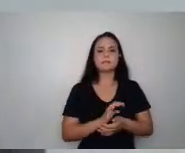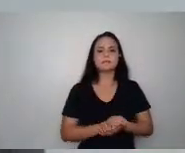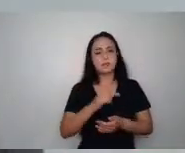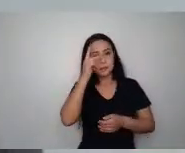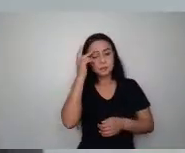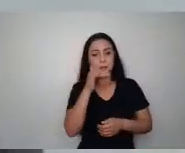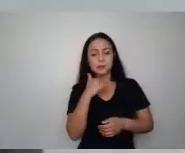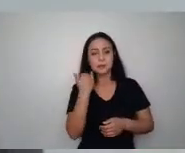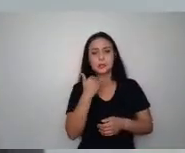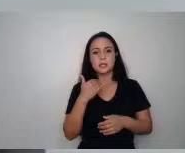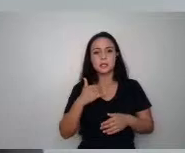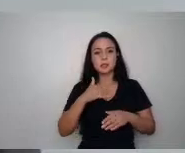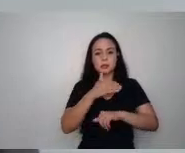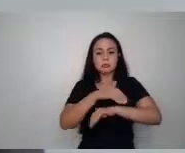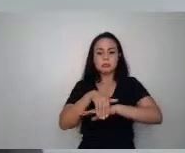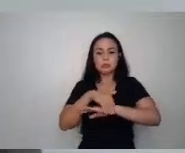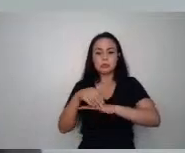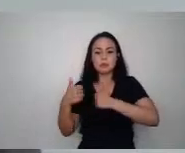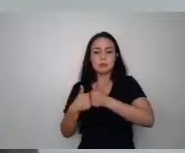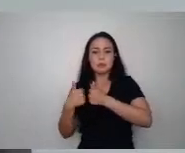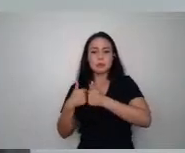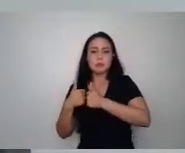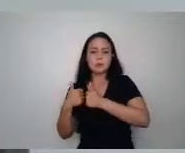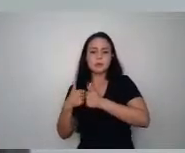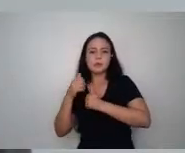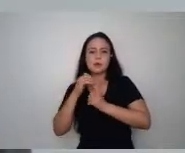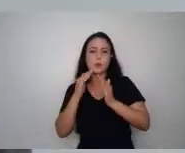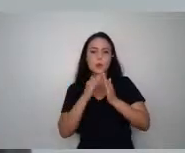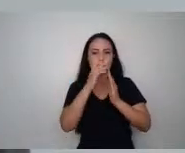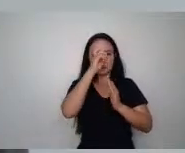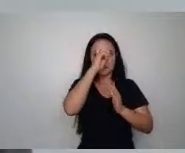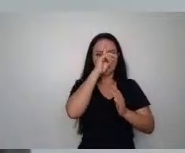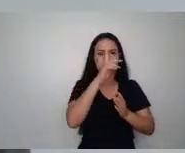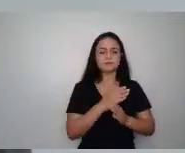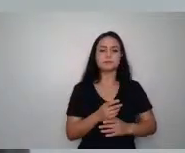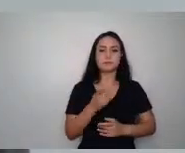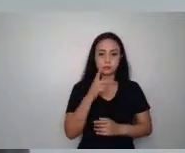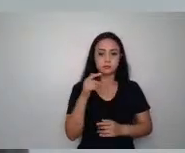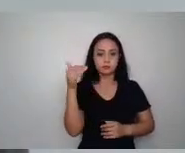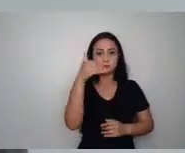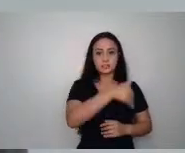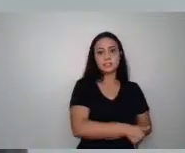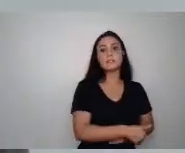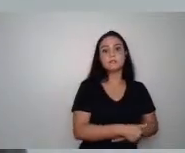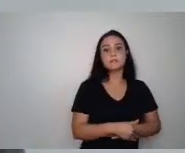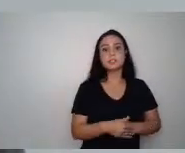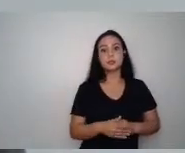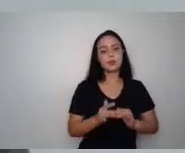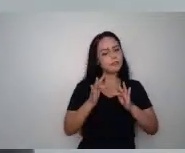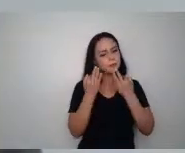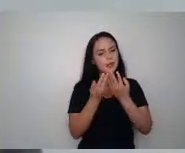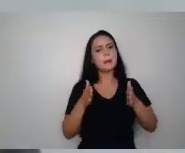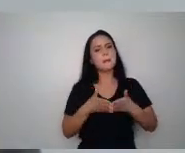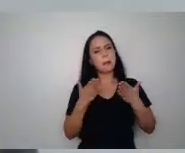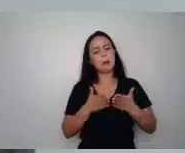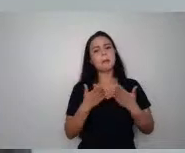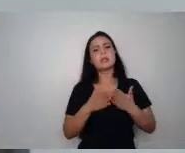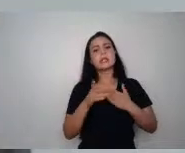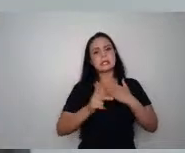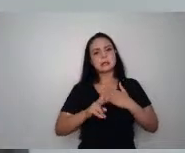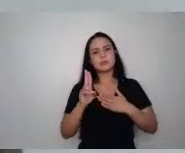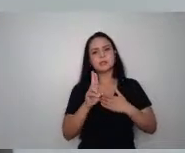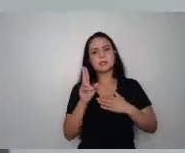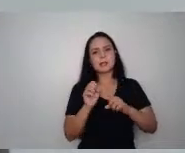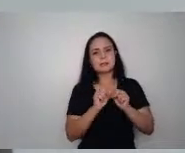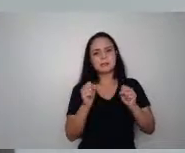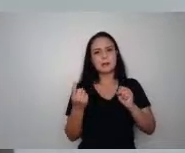by the state. But people are dying in public hospitals, and I say this because I come from a poor